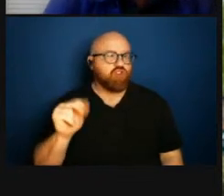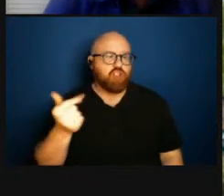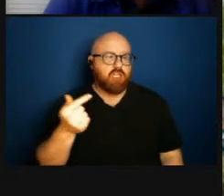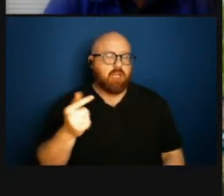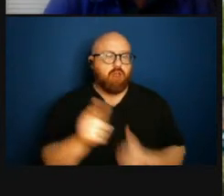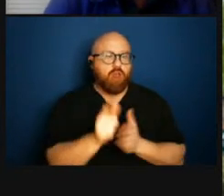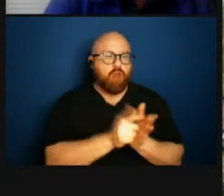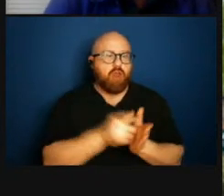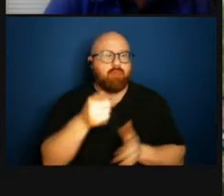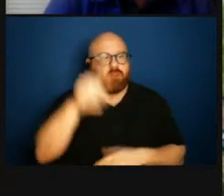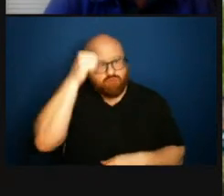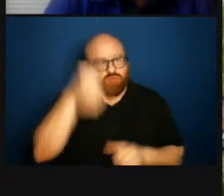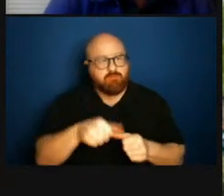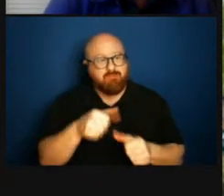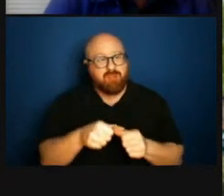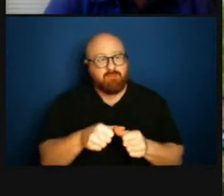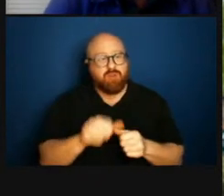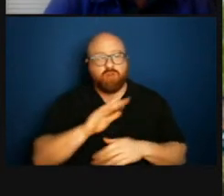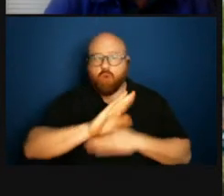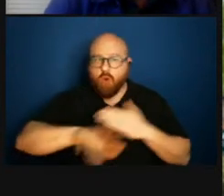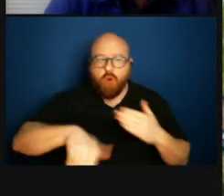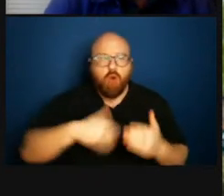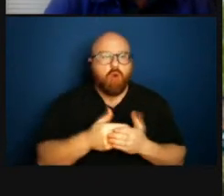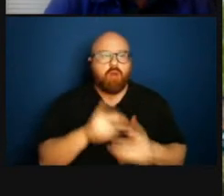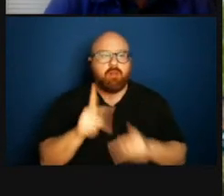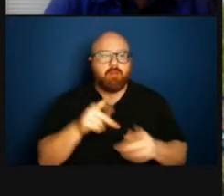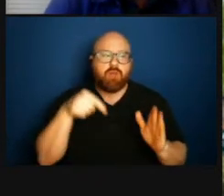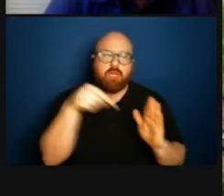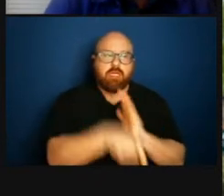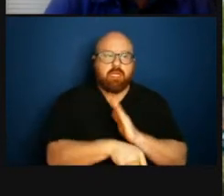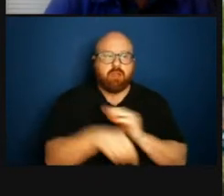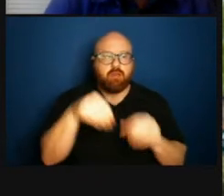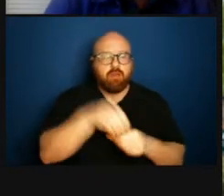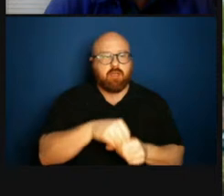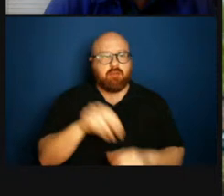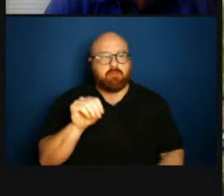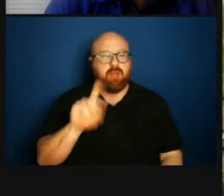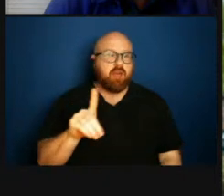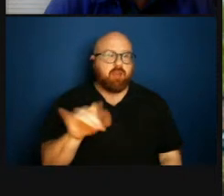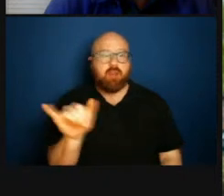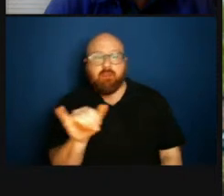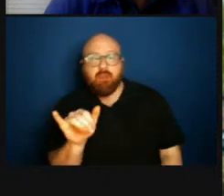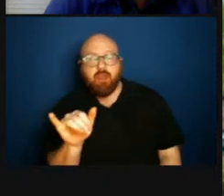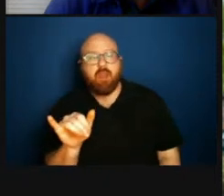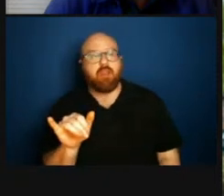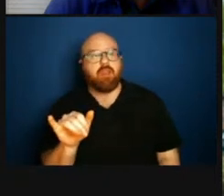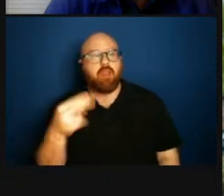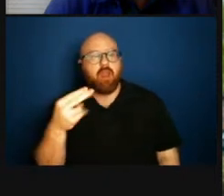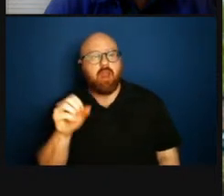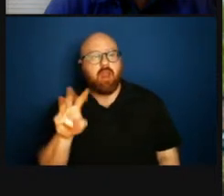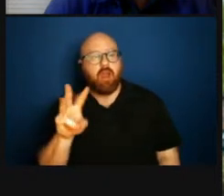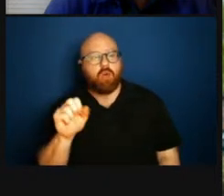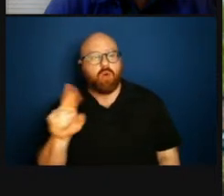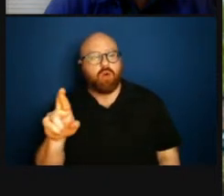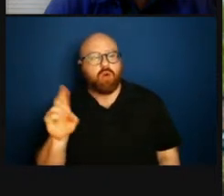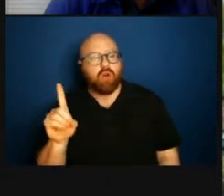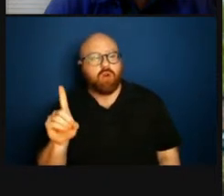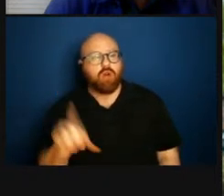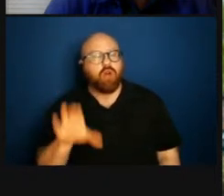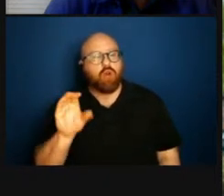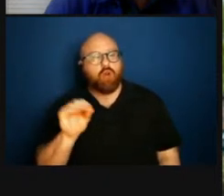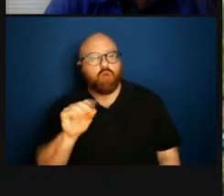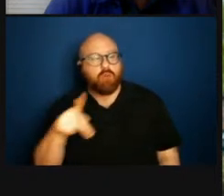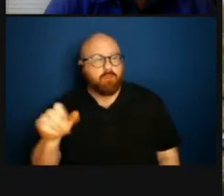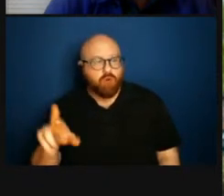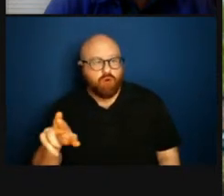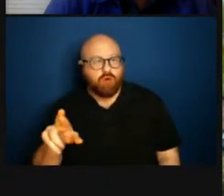remembers Maryland's victims like Howard Cooper, just 15, pulled out of a jail in 1885 and lynched in